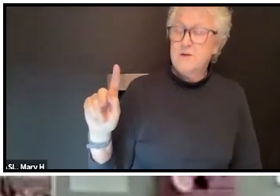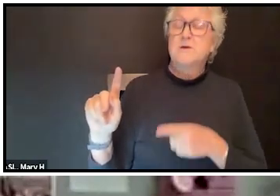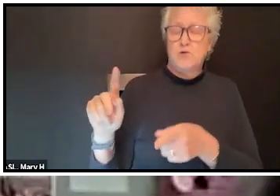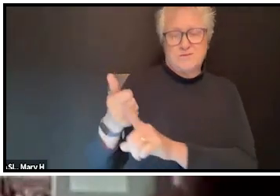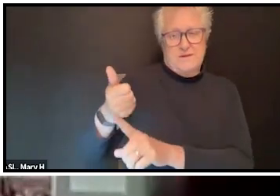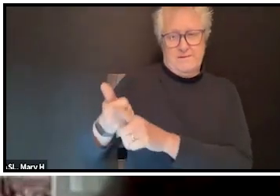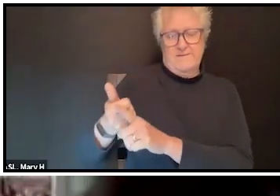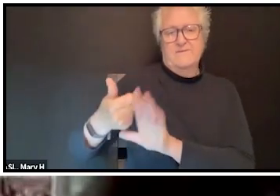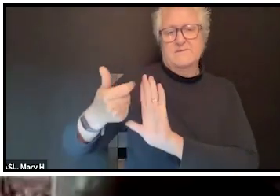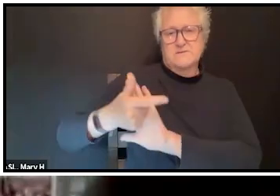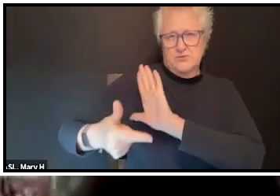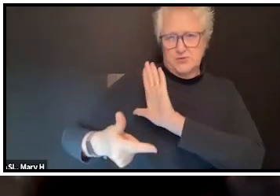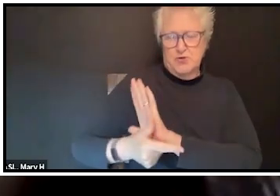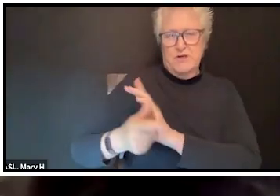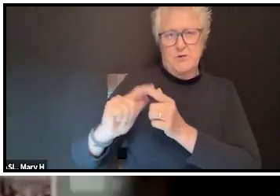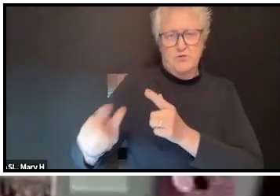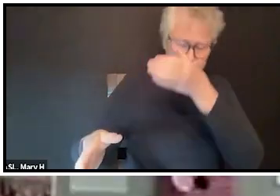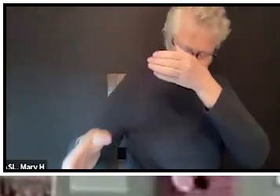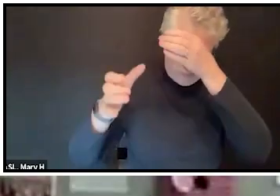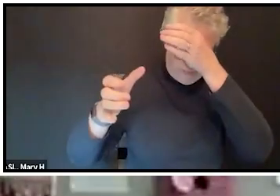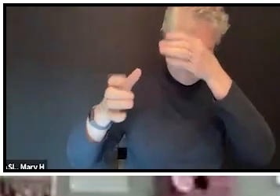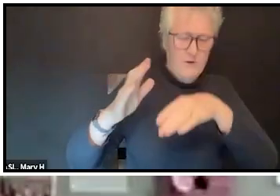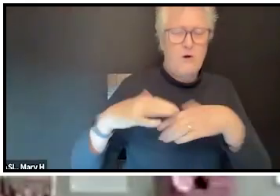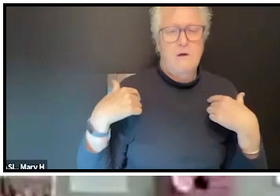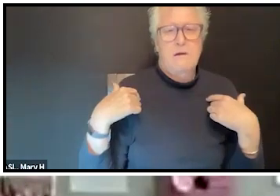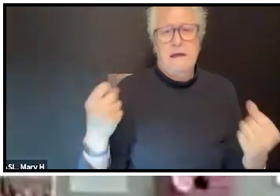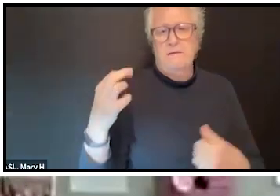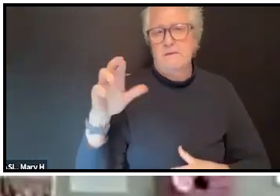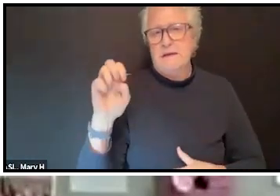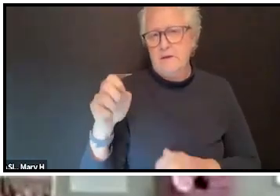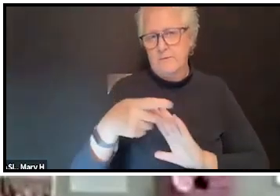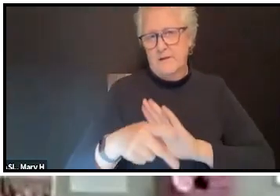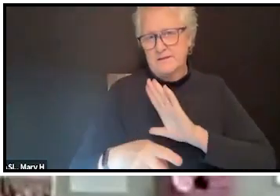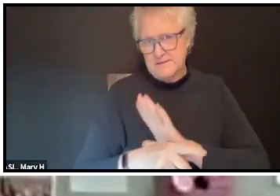healthcare policy. And